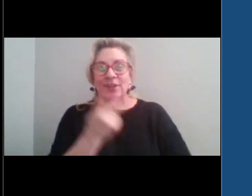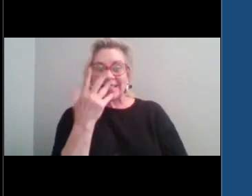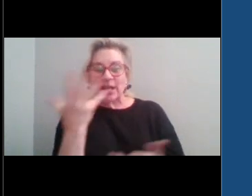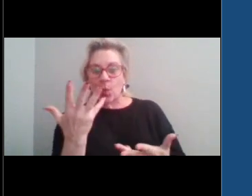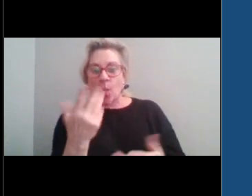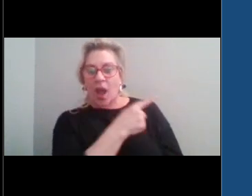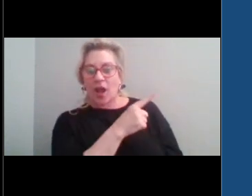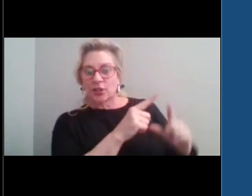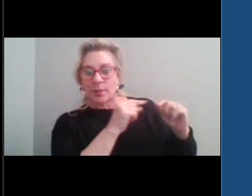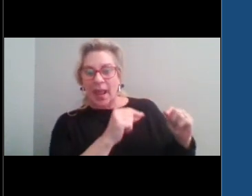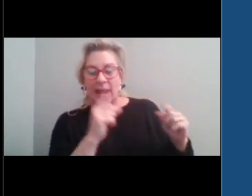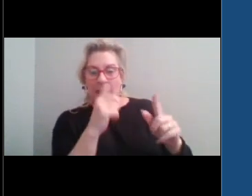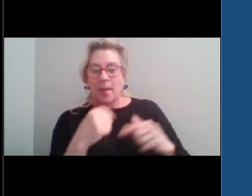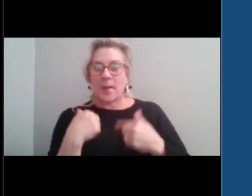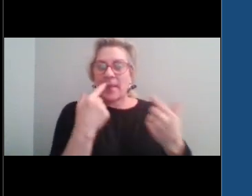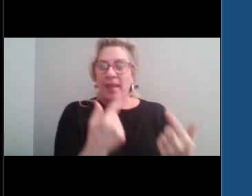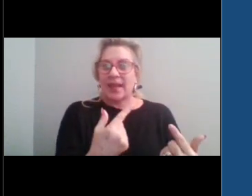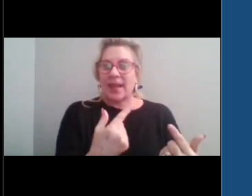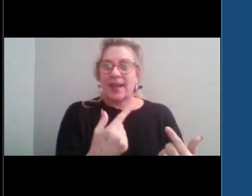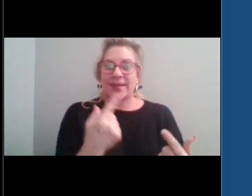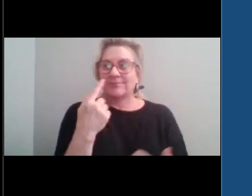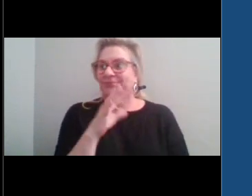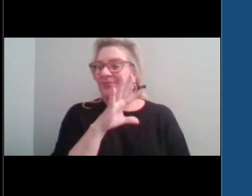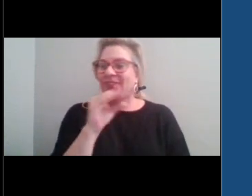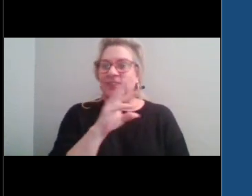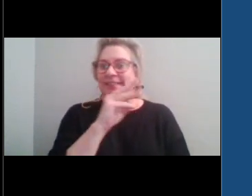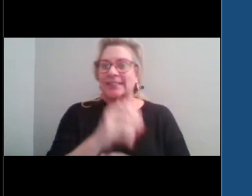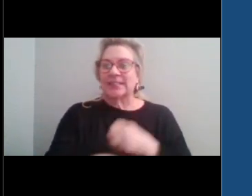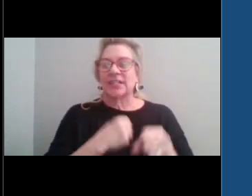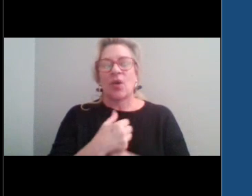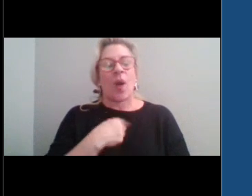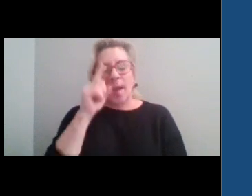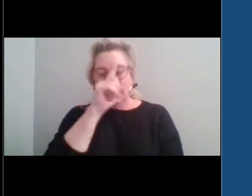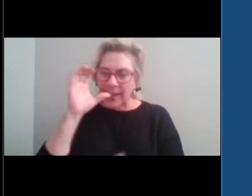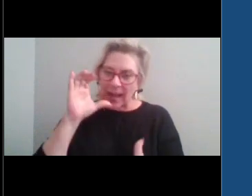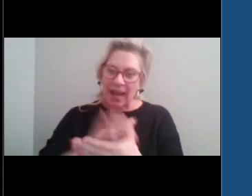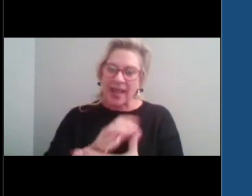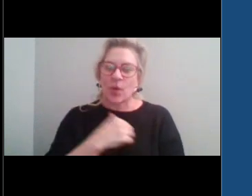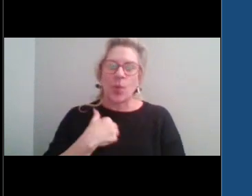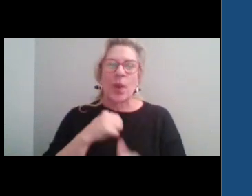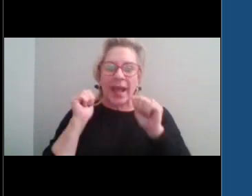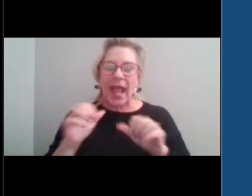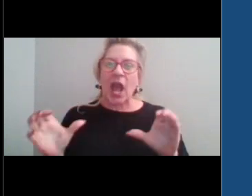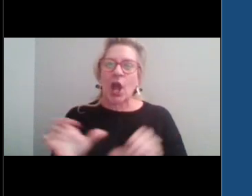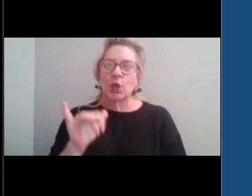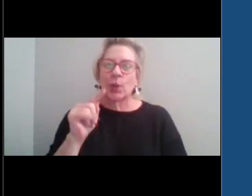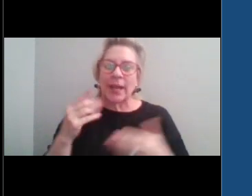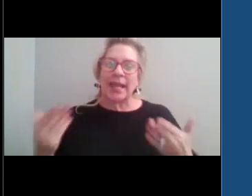to do over the last 5 to 6 decades, I very much believe we can get it done in California as well.